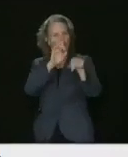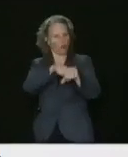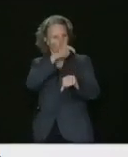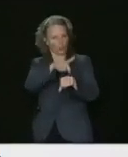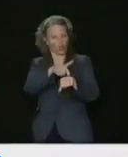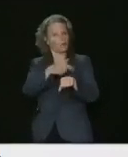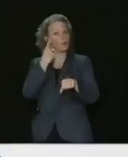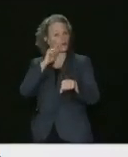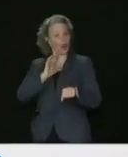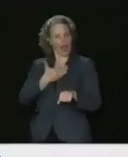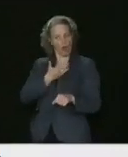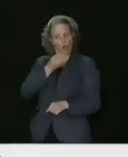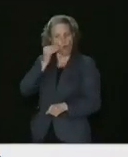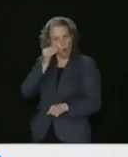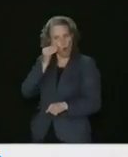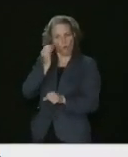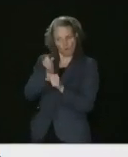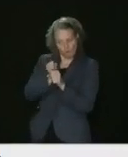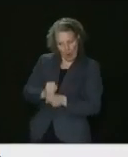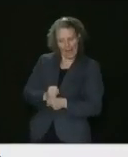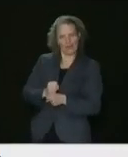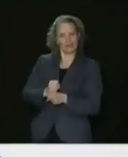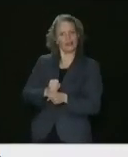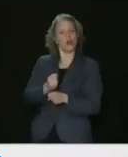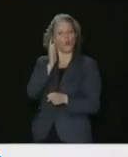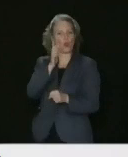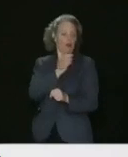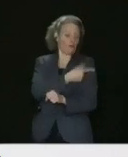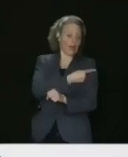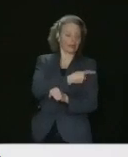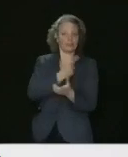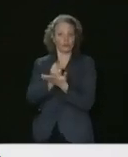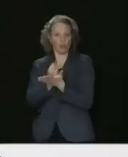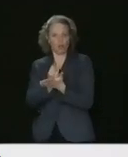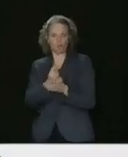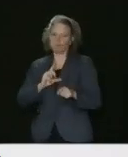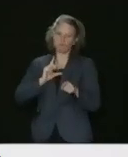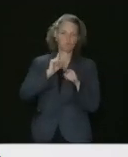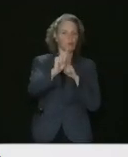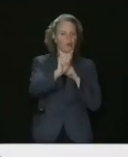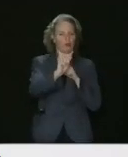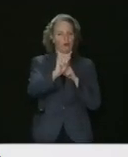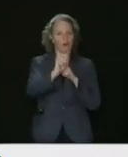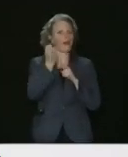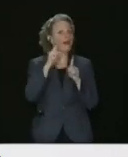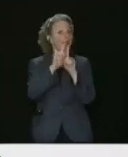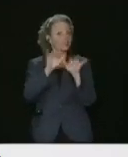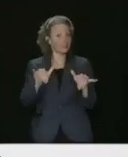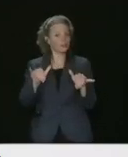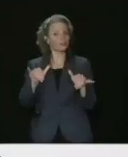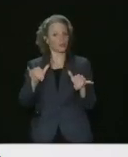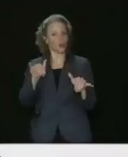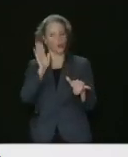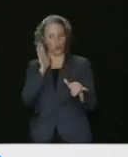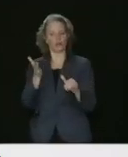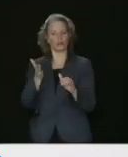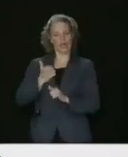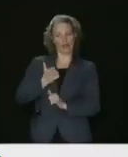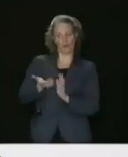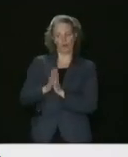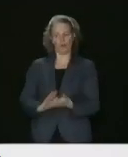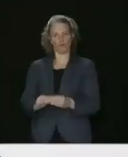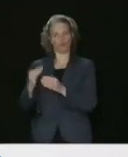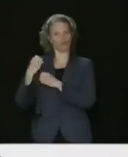biomanufacturing capacity, we are advancing vaccines and treatments today, while at the very same time strengthening